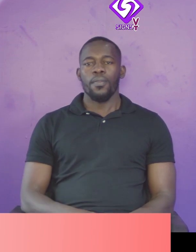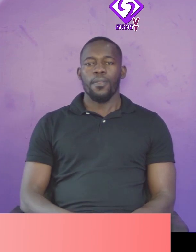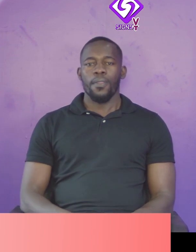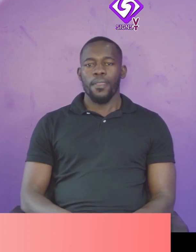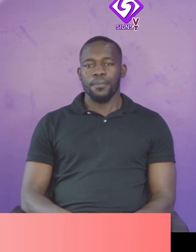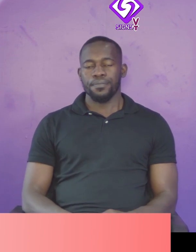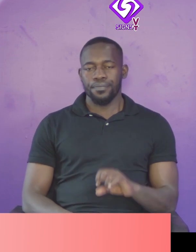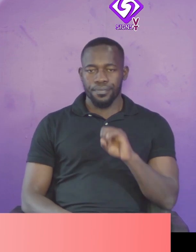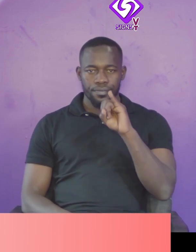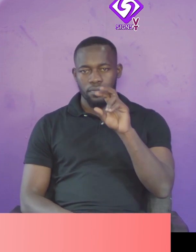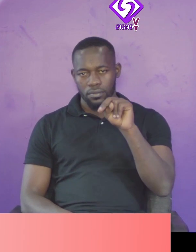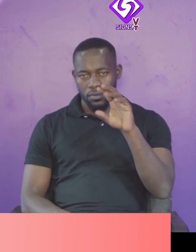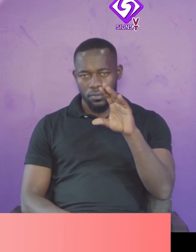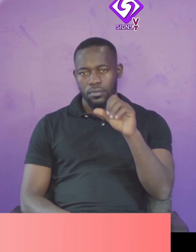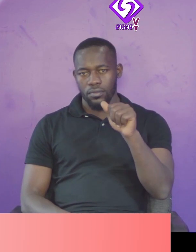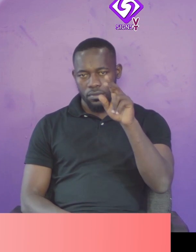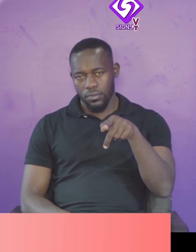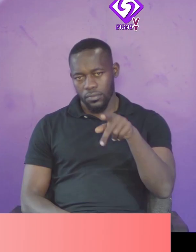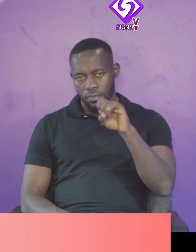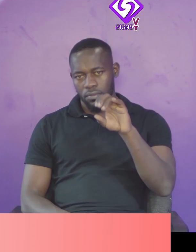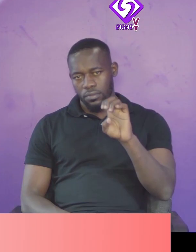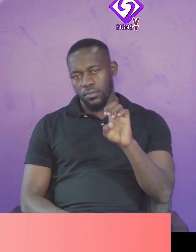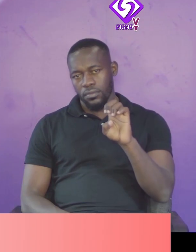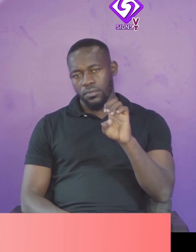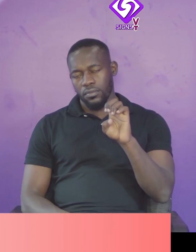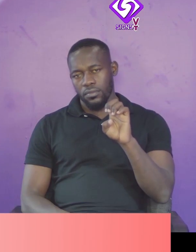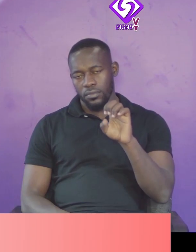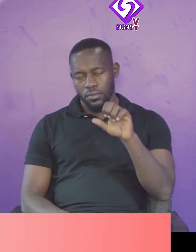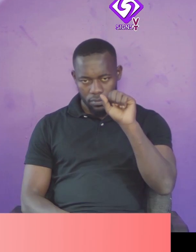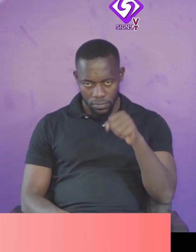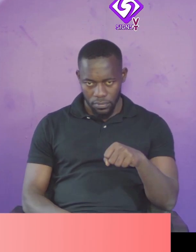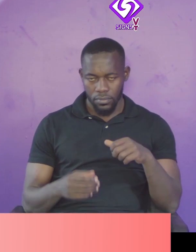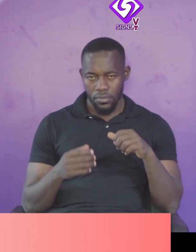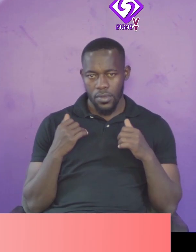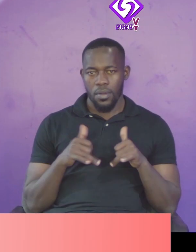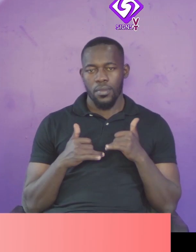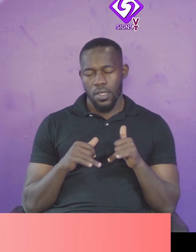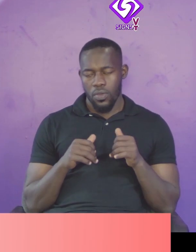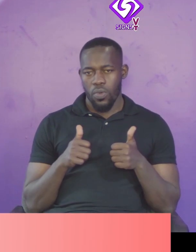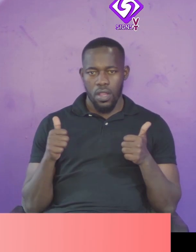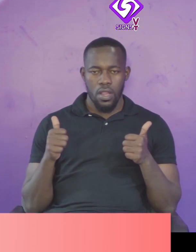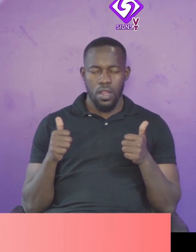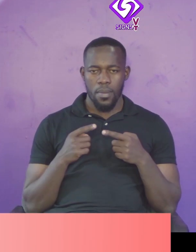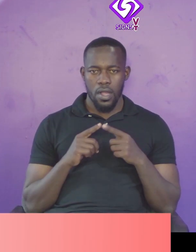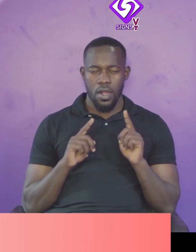Hincapie and Mosquera. Yes, they are playing very well. Yeah.